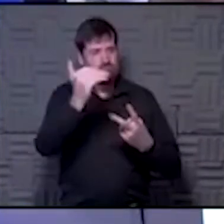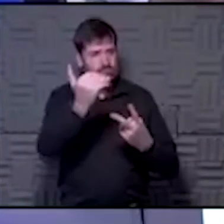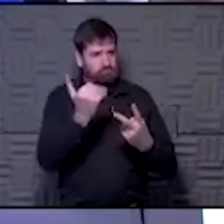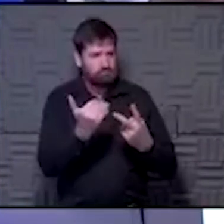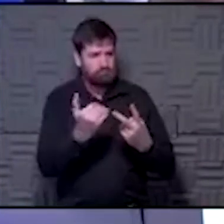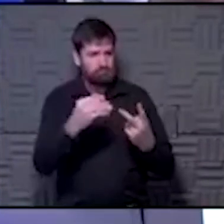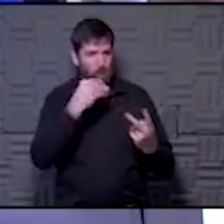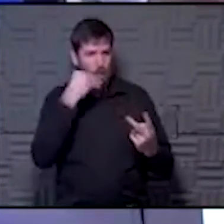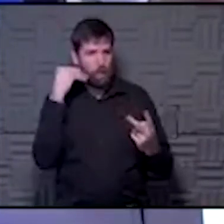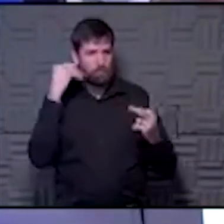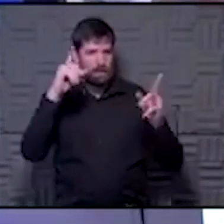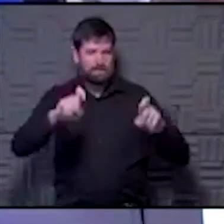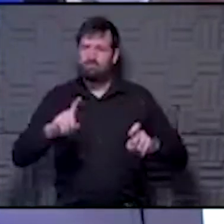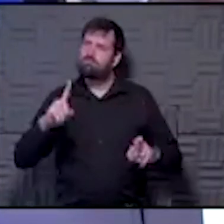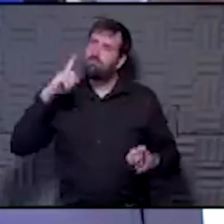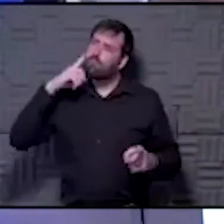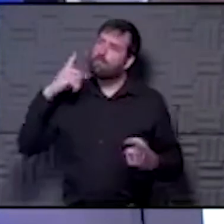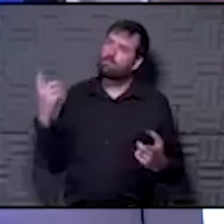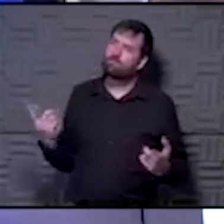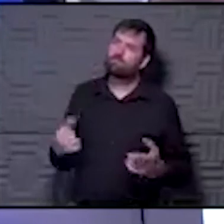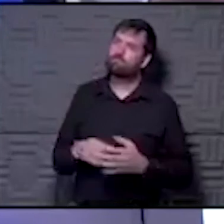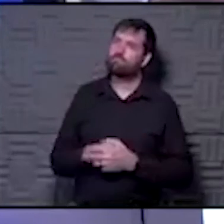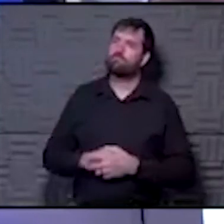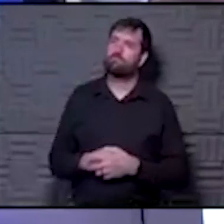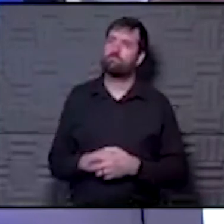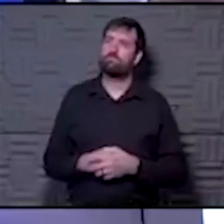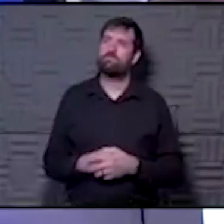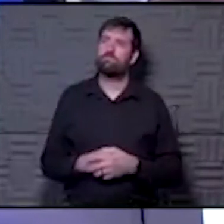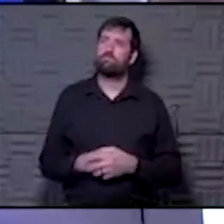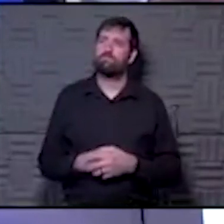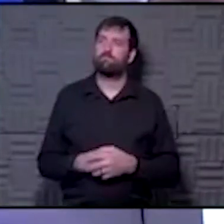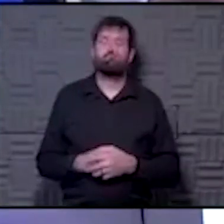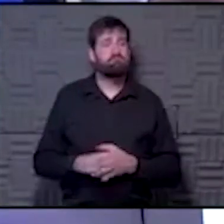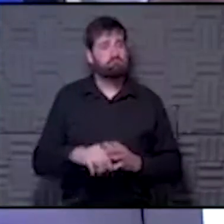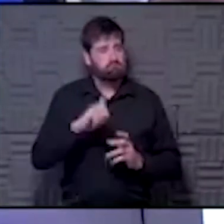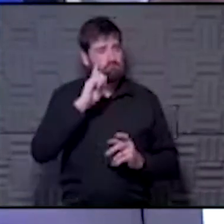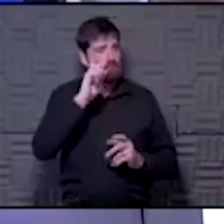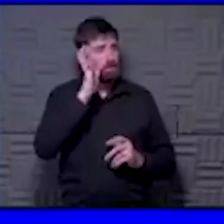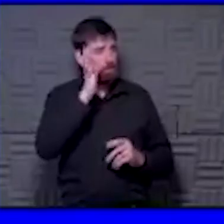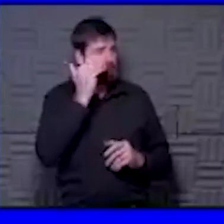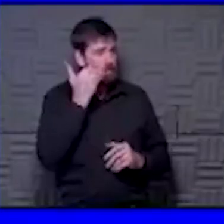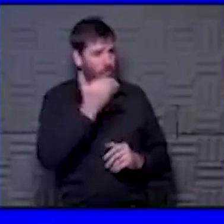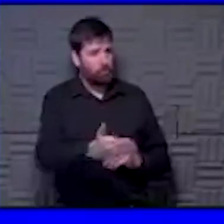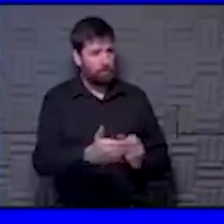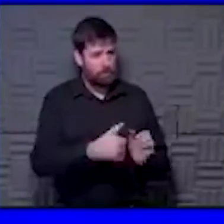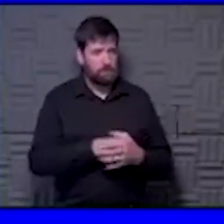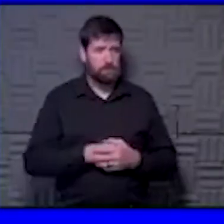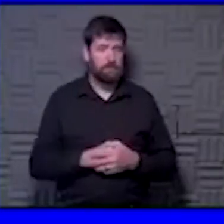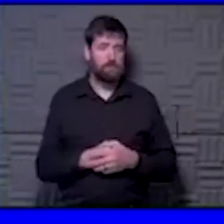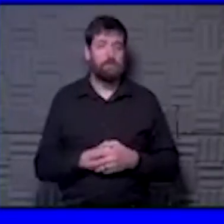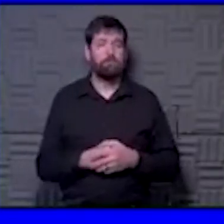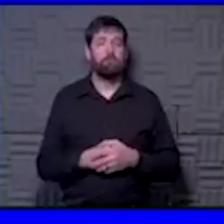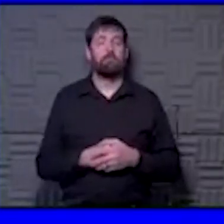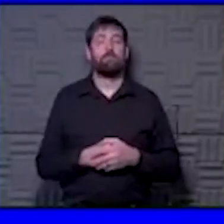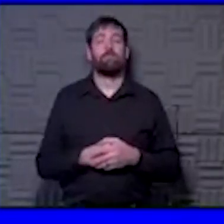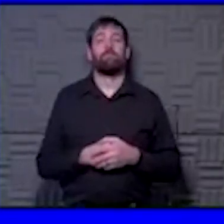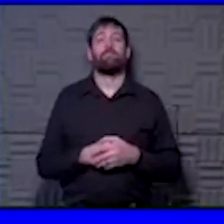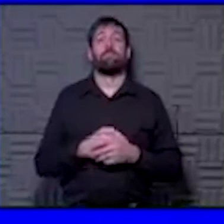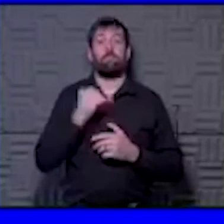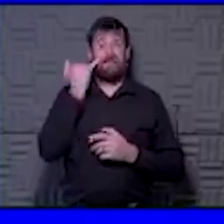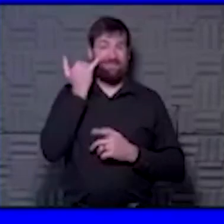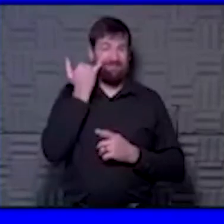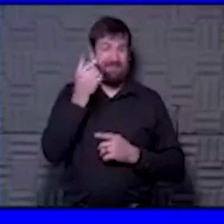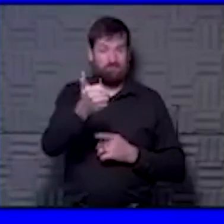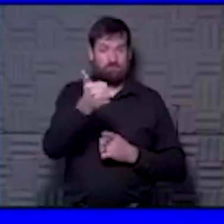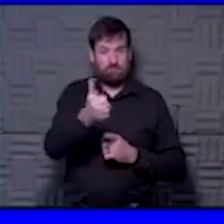do with home testing. What do you think about those home testing kits? I think it'll be good as long as you are doing